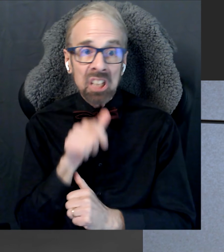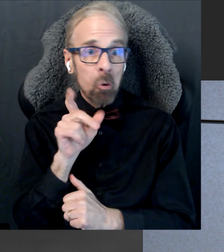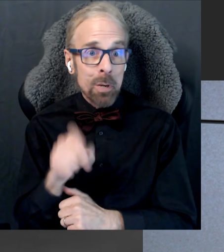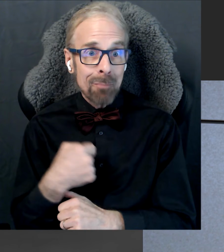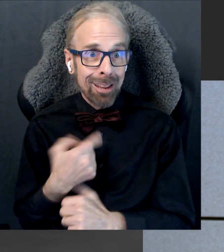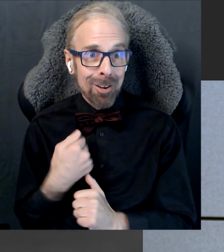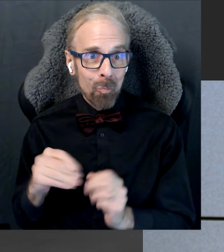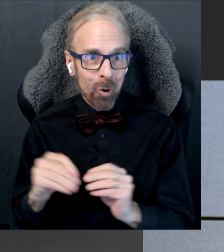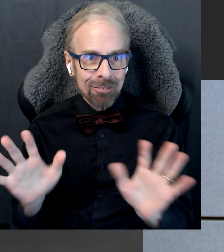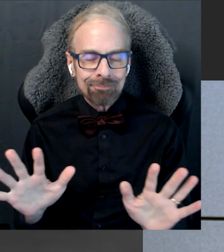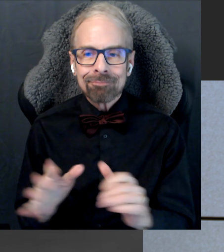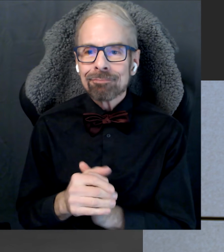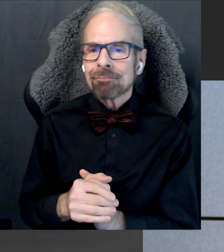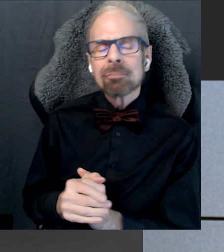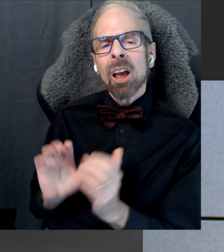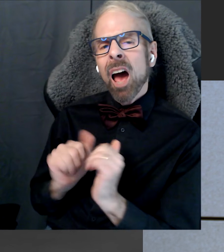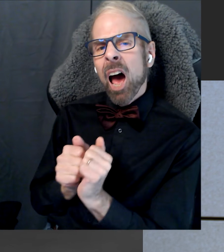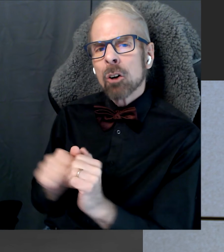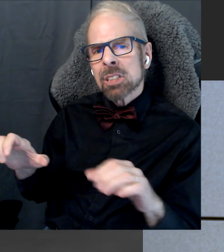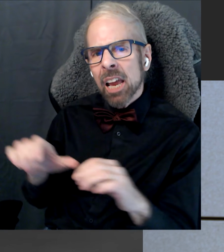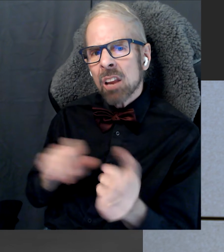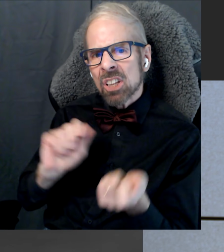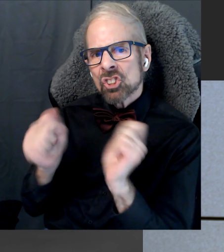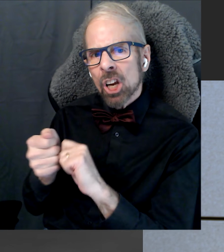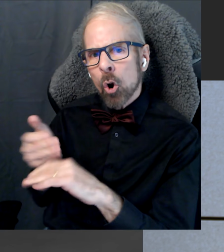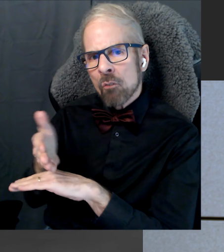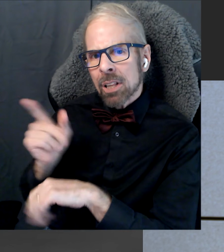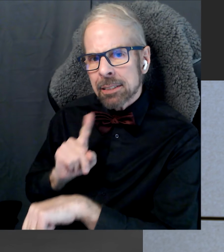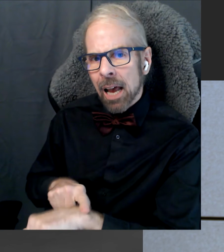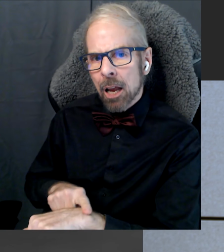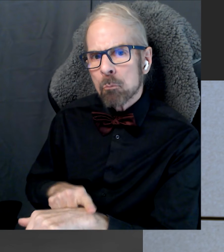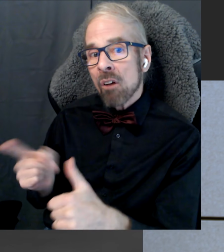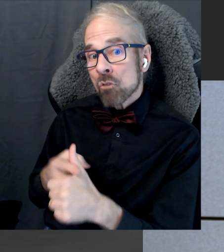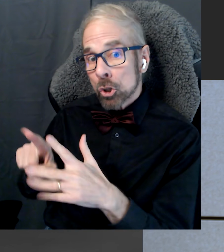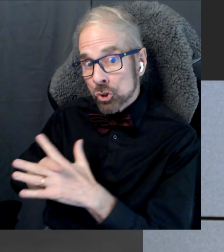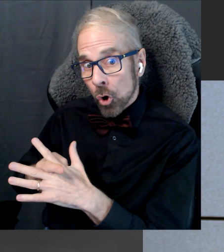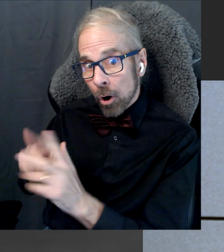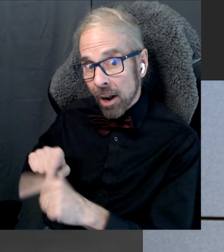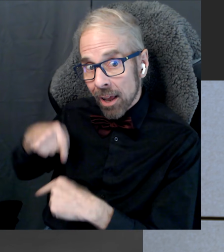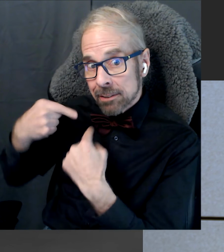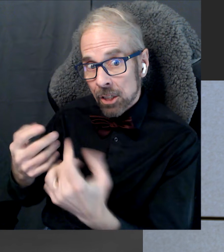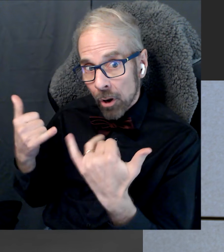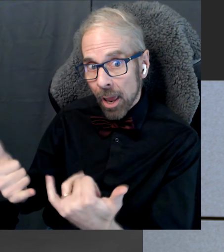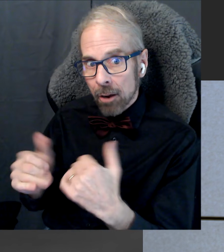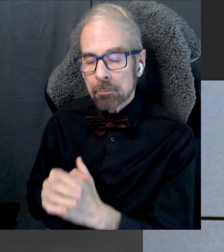anymore. Just how has the activity changed over the time from when you started until now?